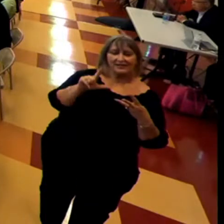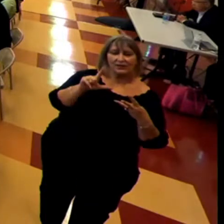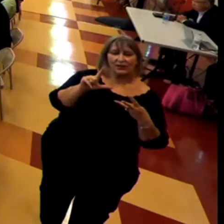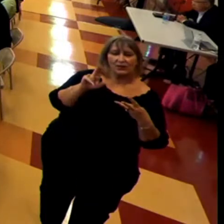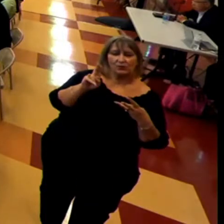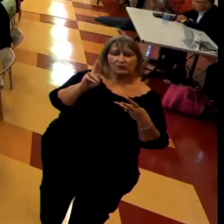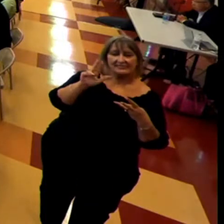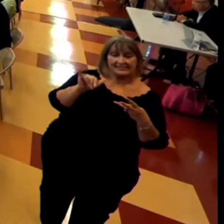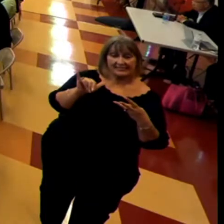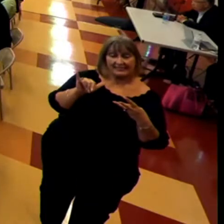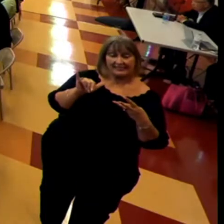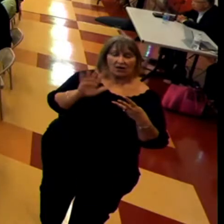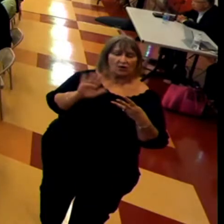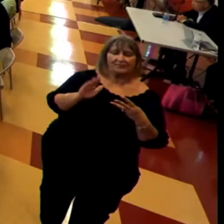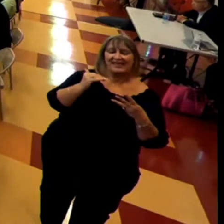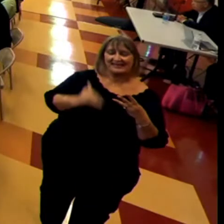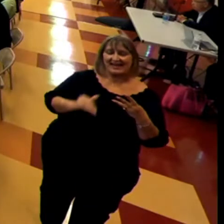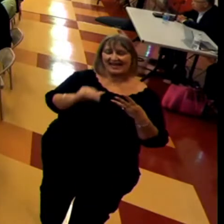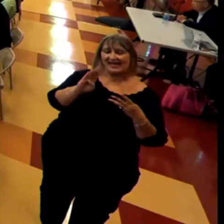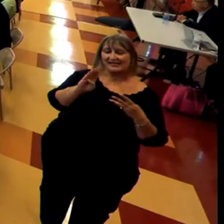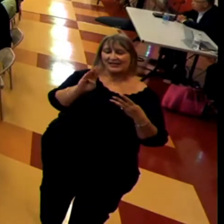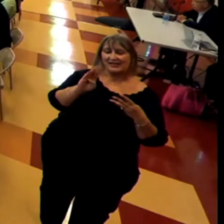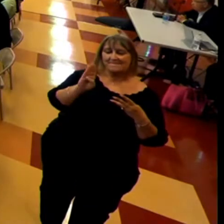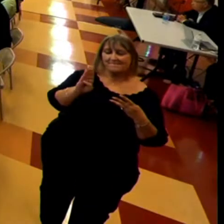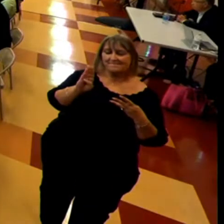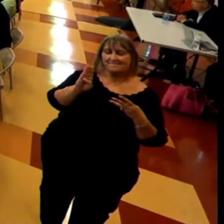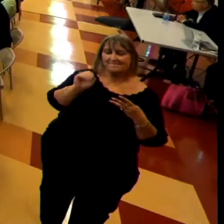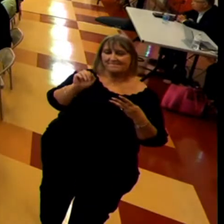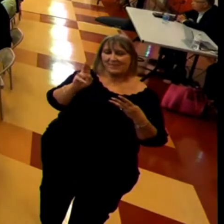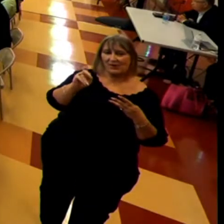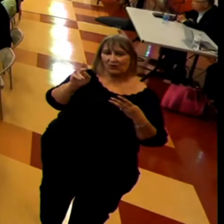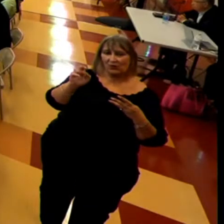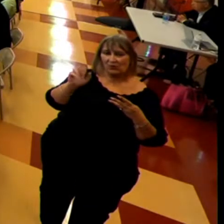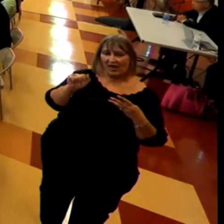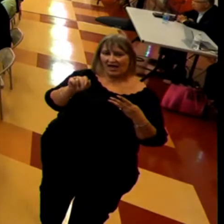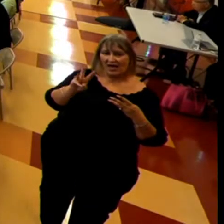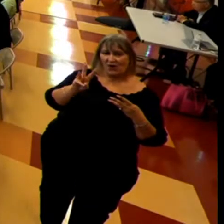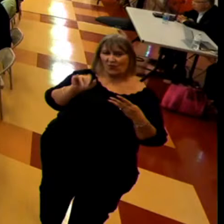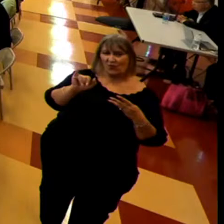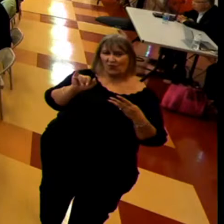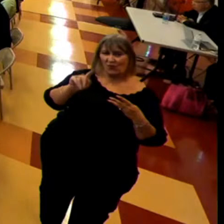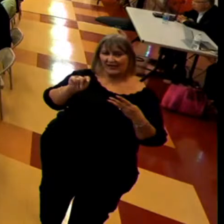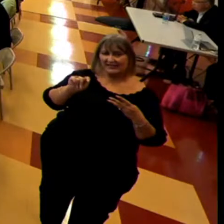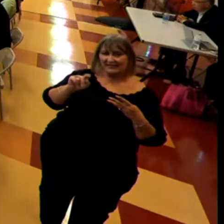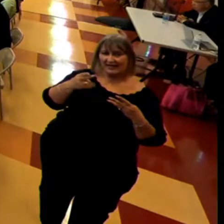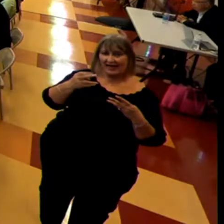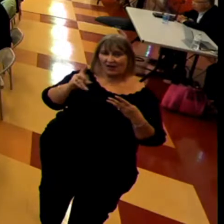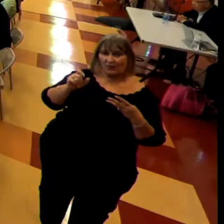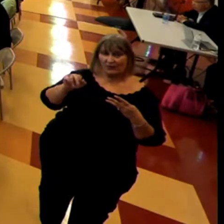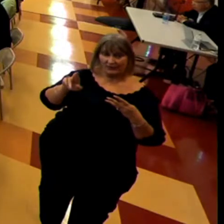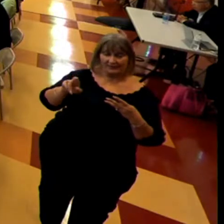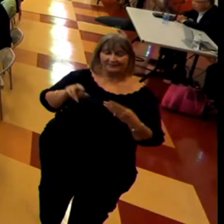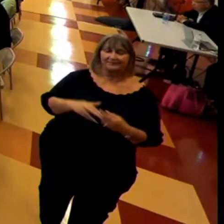Lucy, you're followed by Barbara Whithowell. And please start with your name and district. Thank